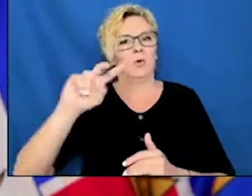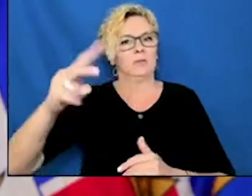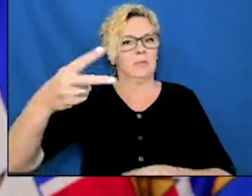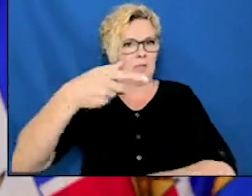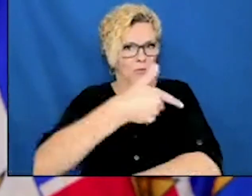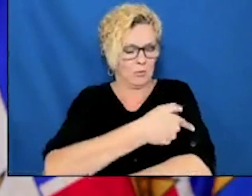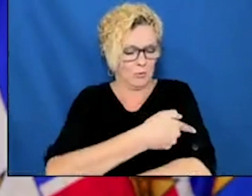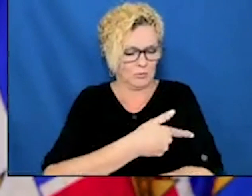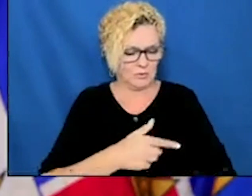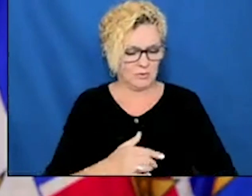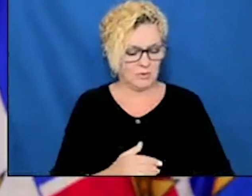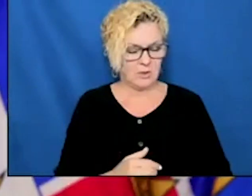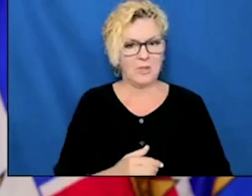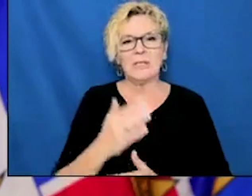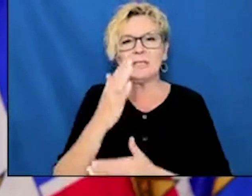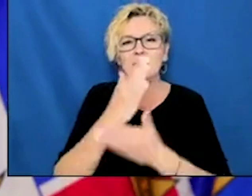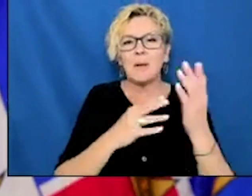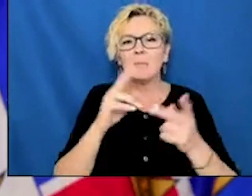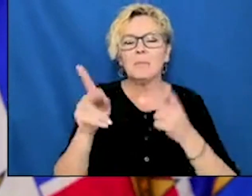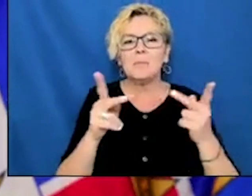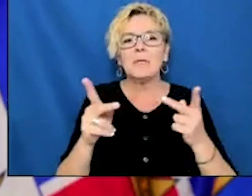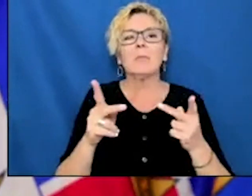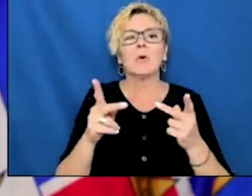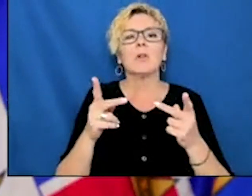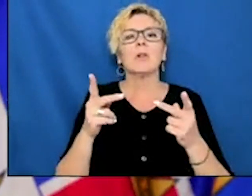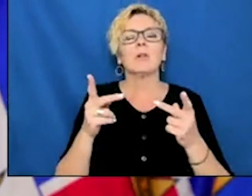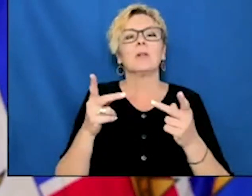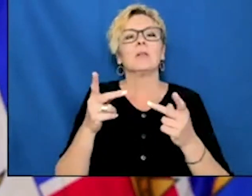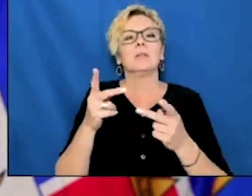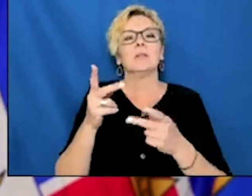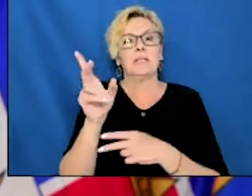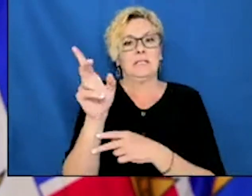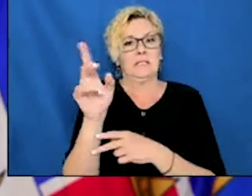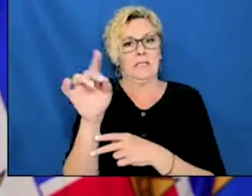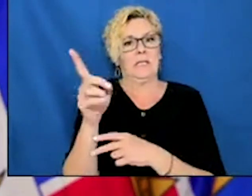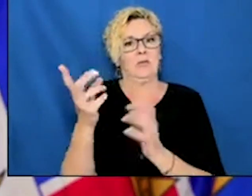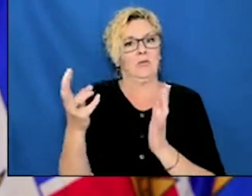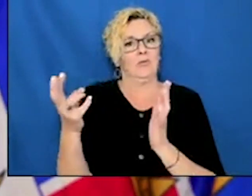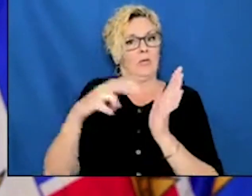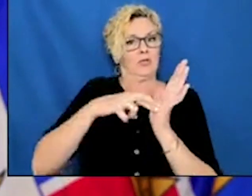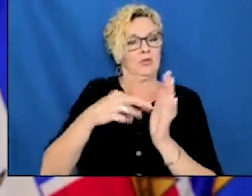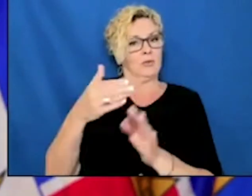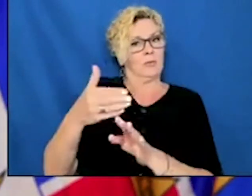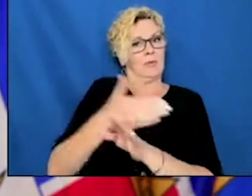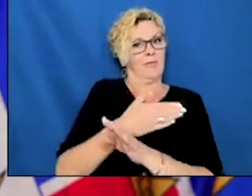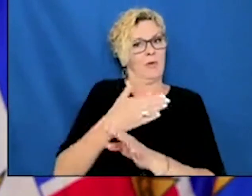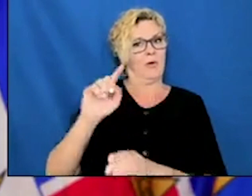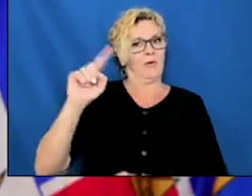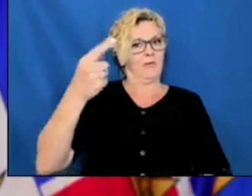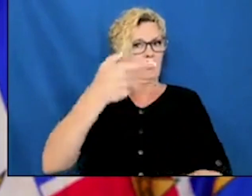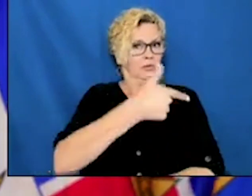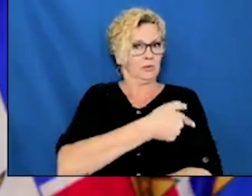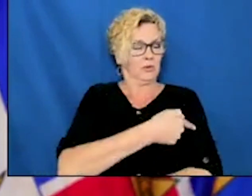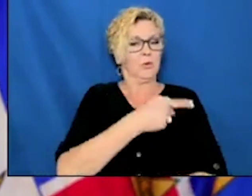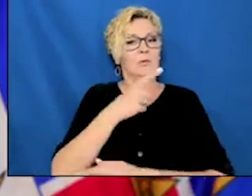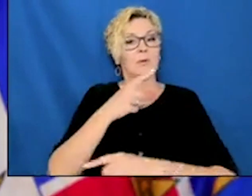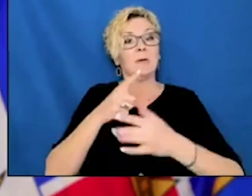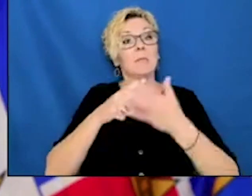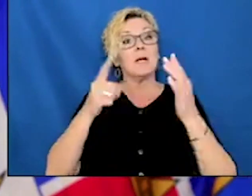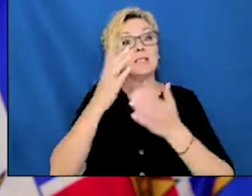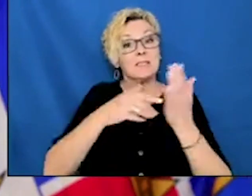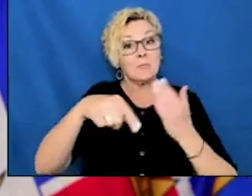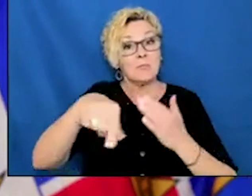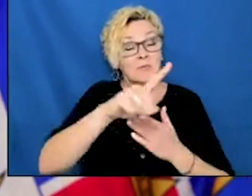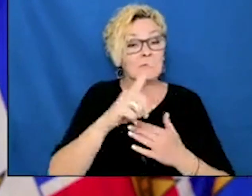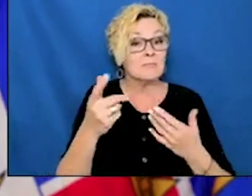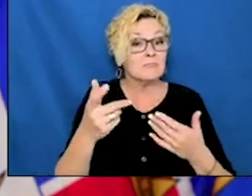system began in early April, we ask you to take a few minutes to get registered today. If